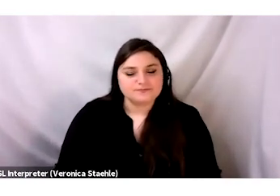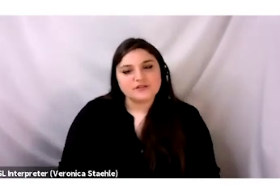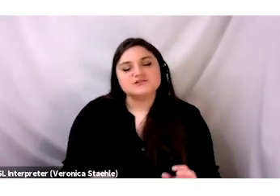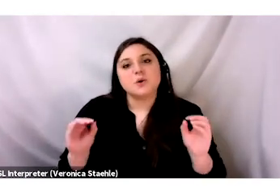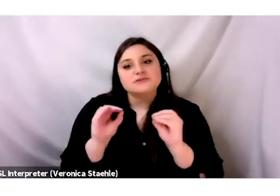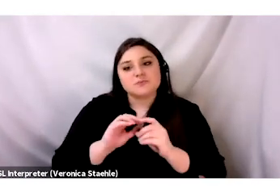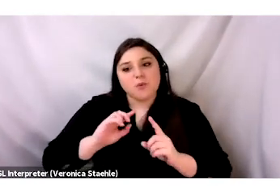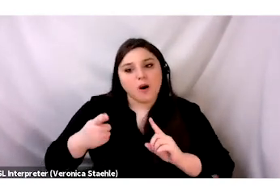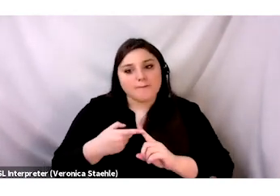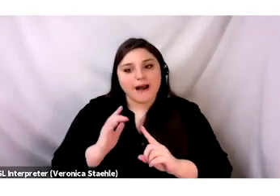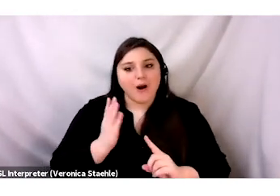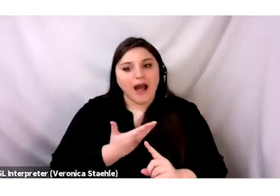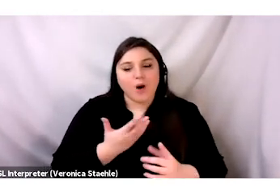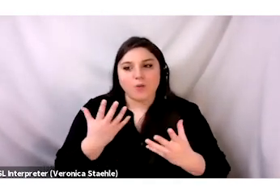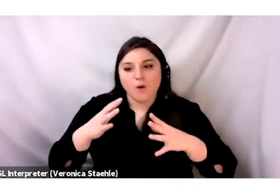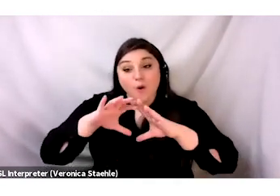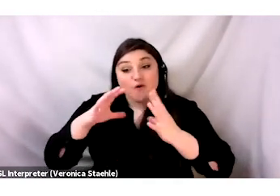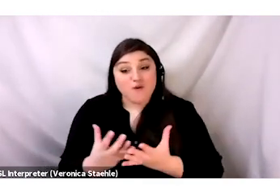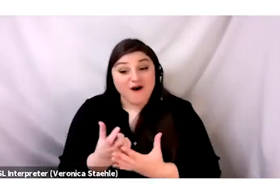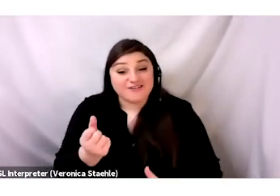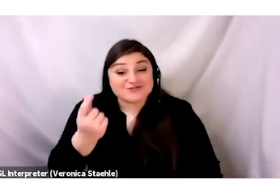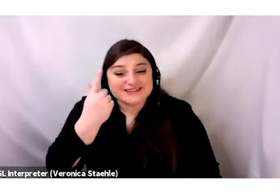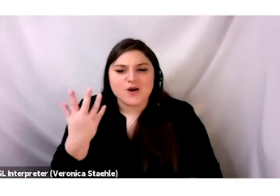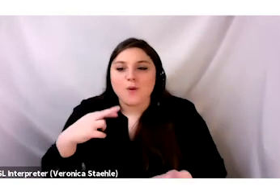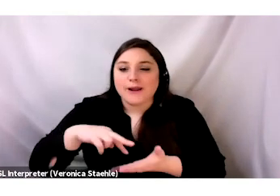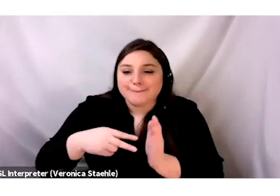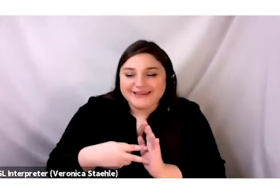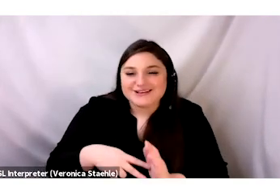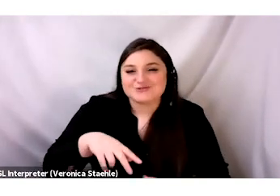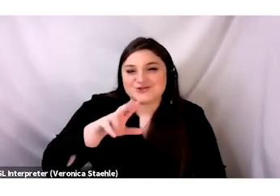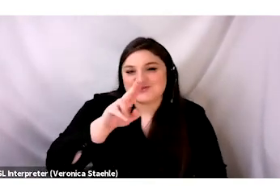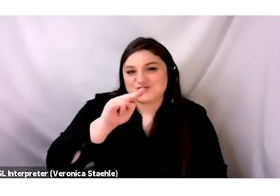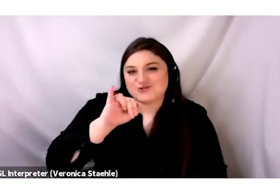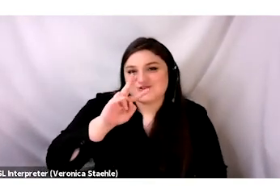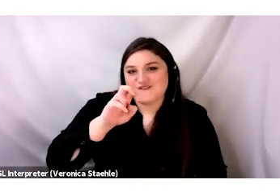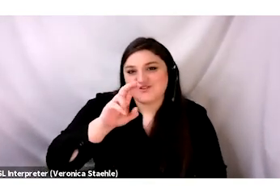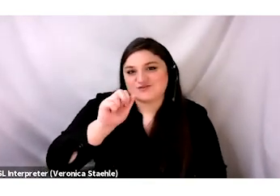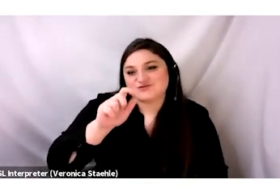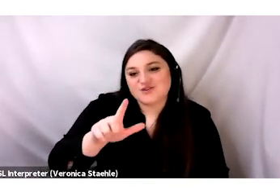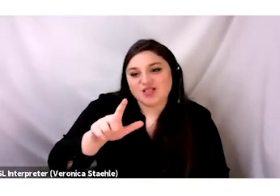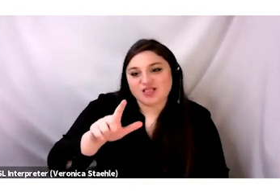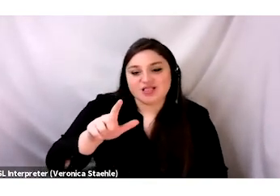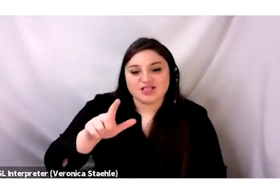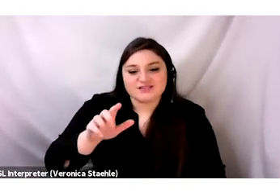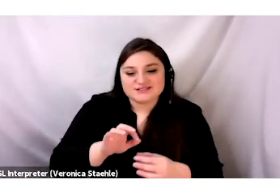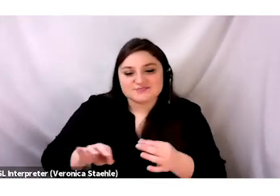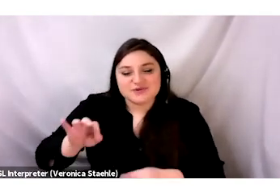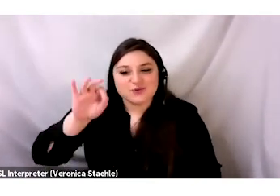so I think it's about sort of coming to a more universal understanding of what spirituality even means.